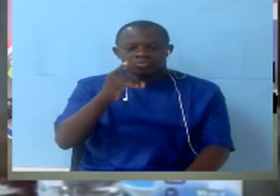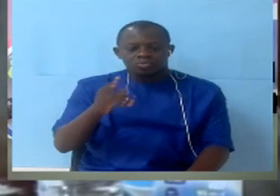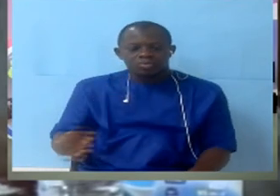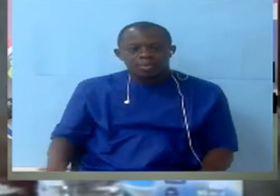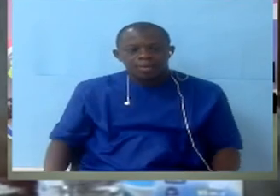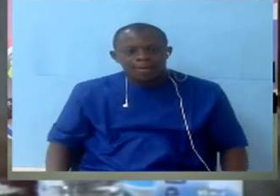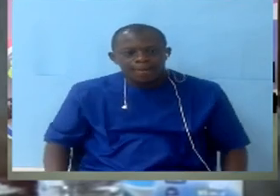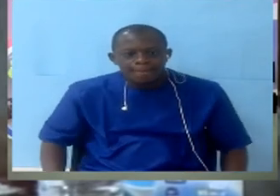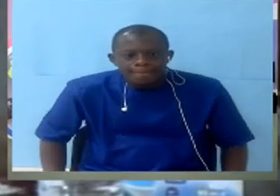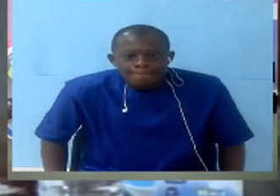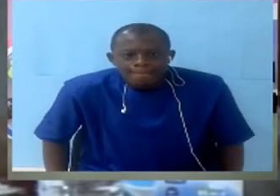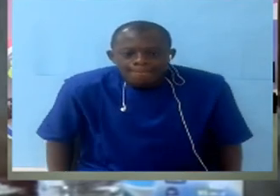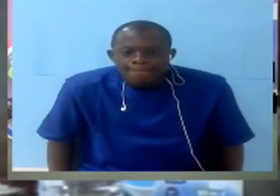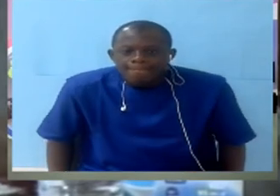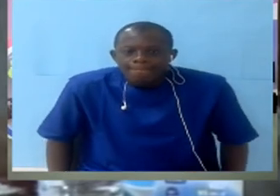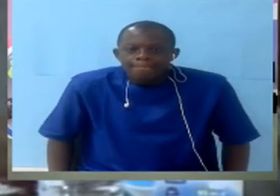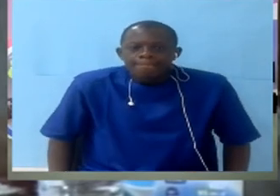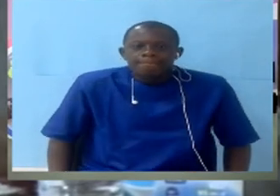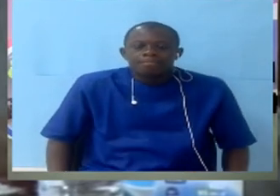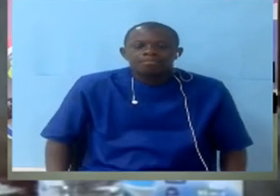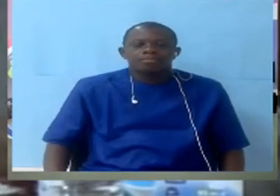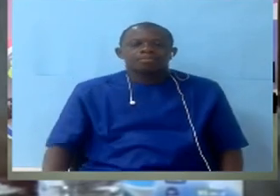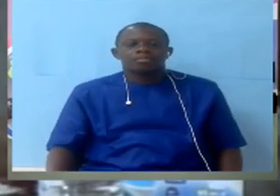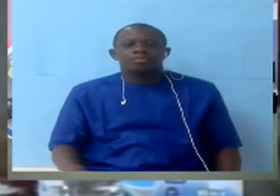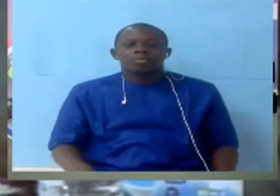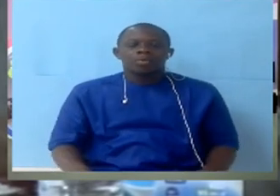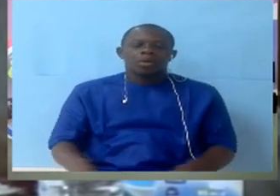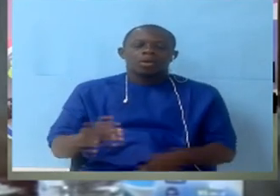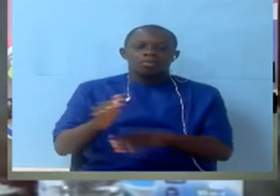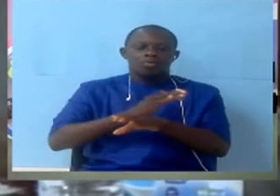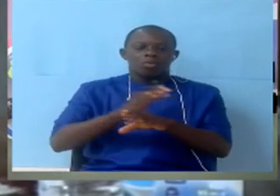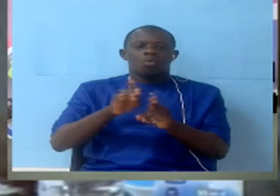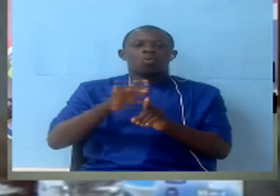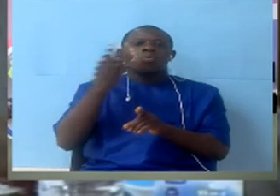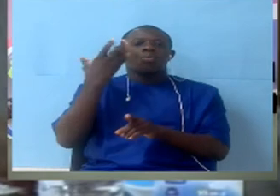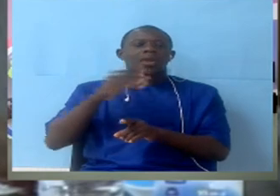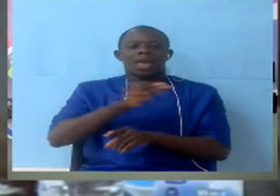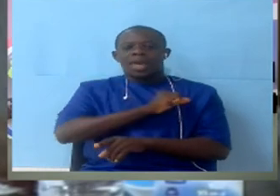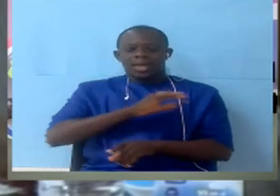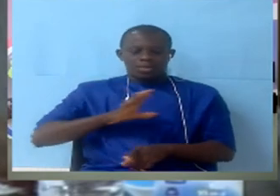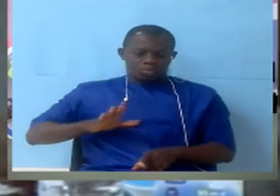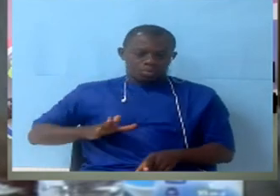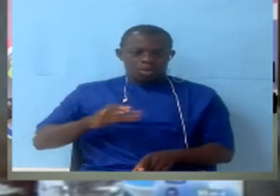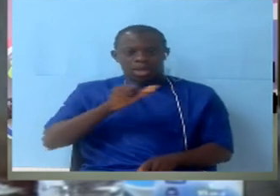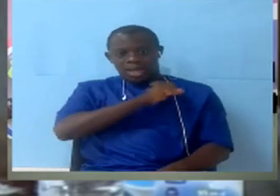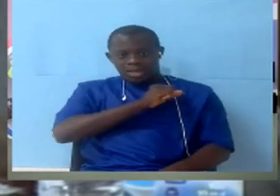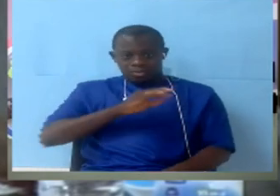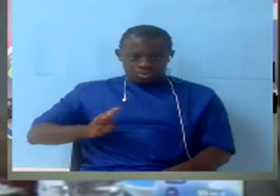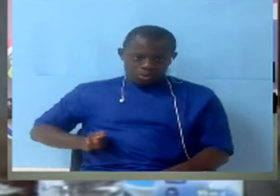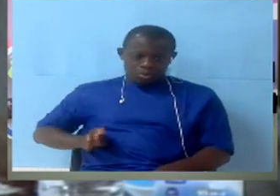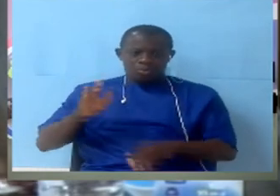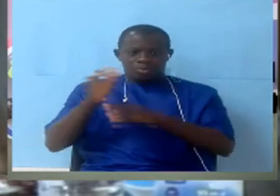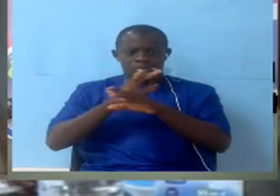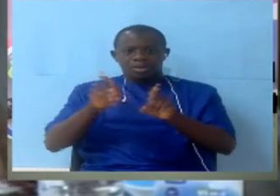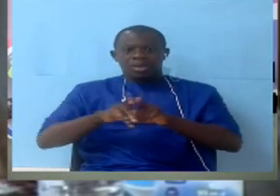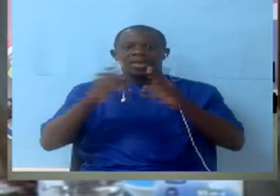when Barrow was declared the winner of the elections, did